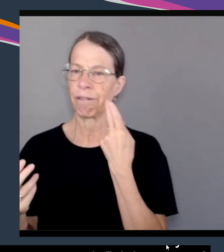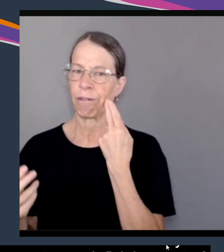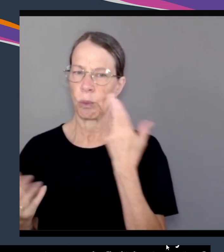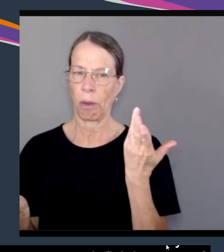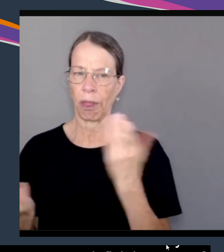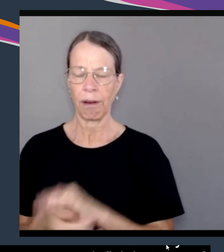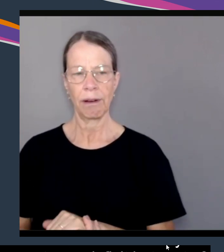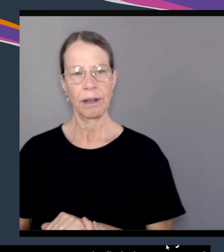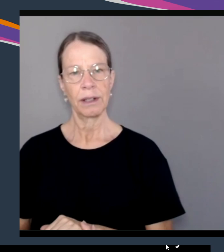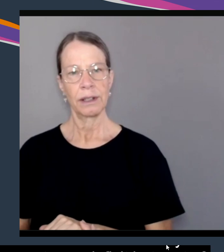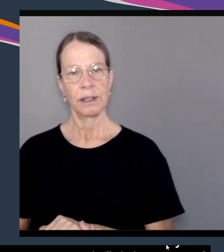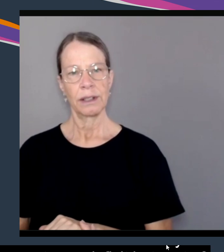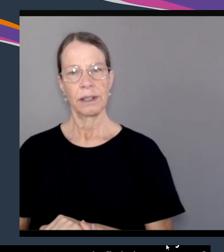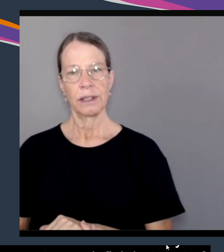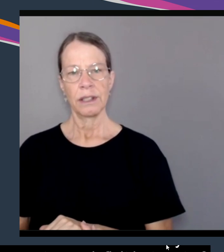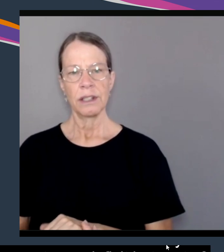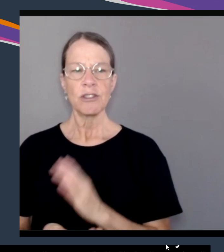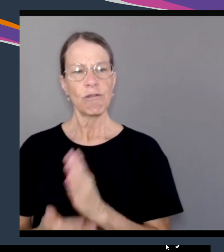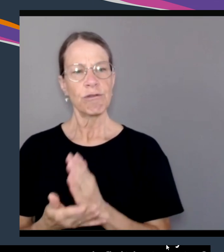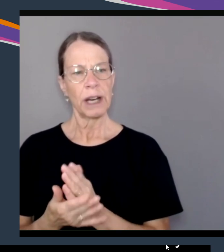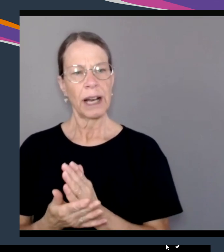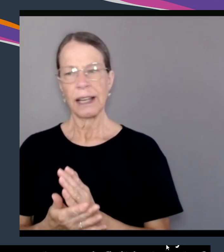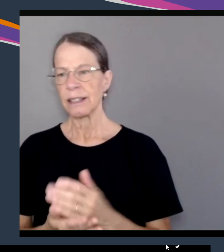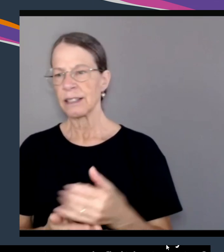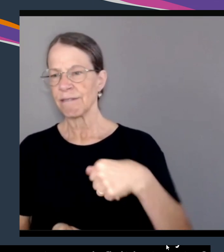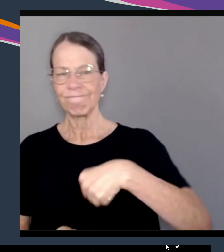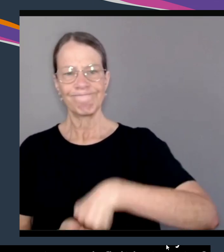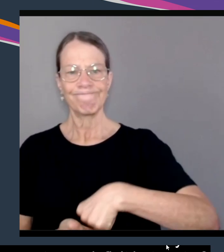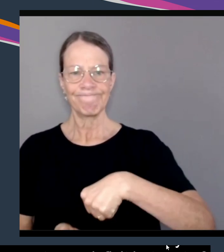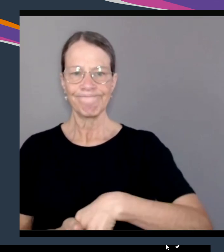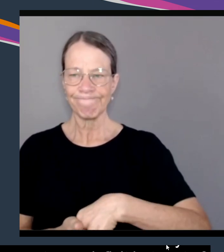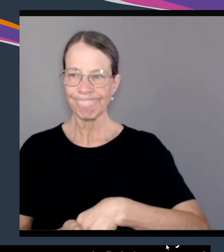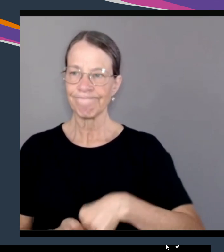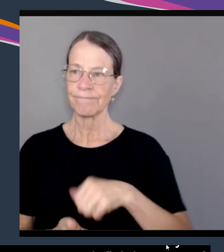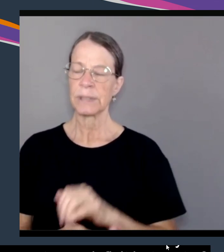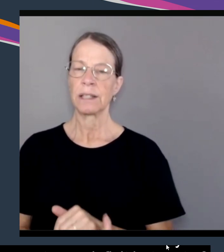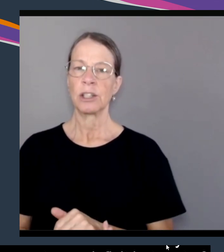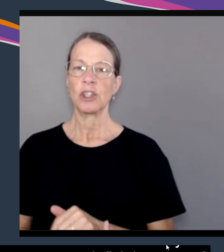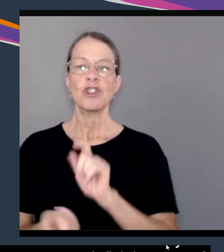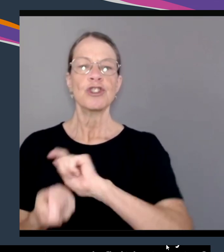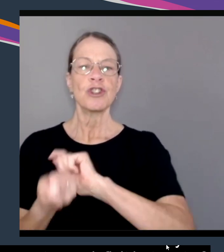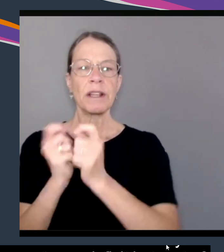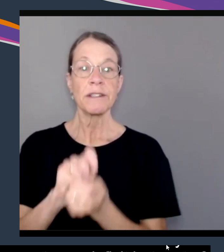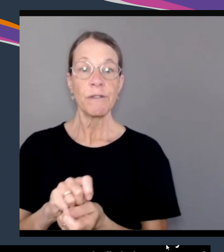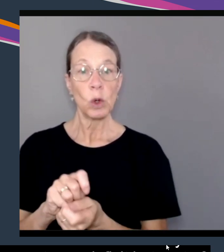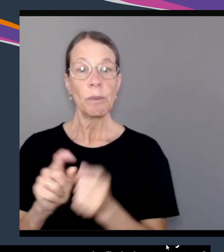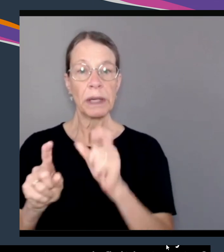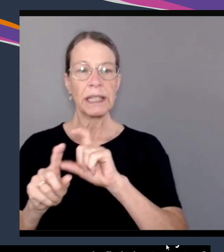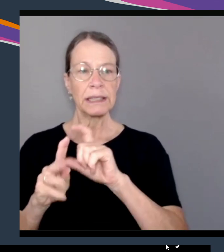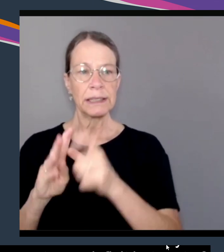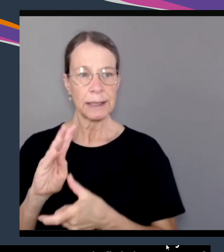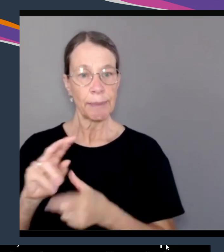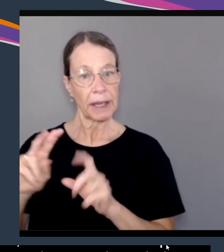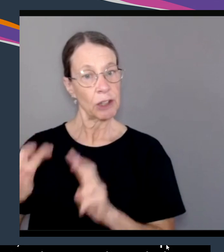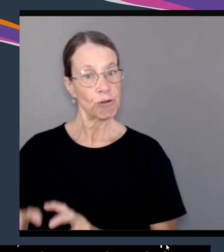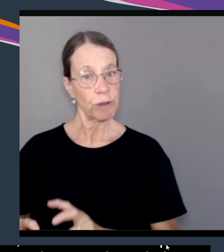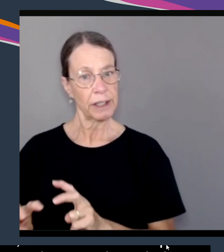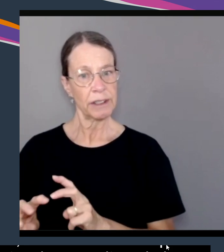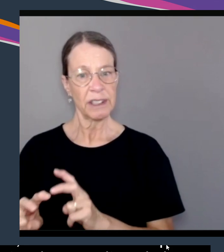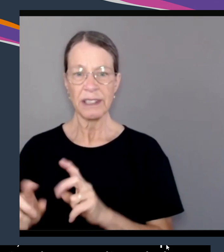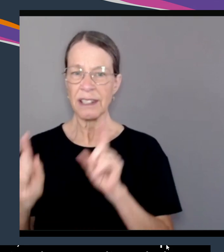fundamental. Transformative ideas in disability research so often begin with lived